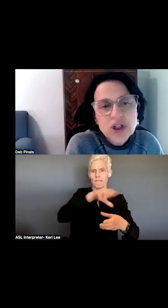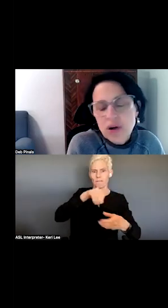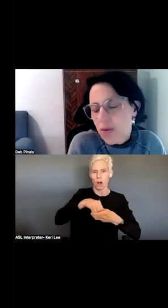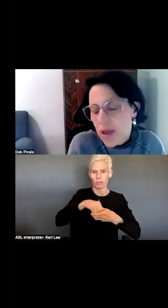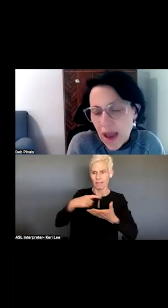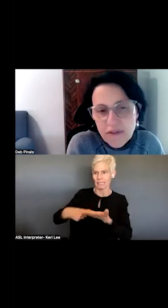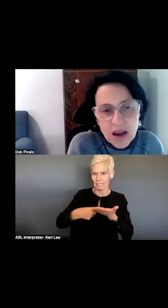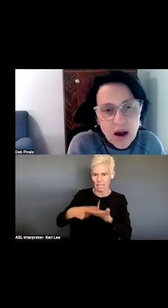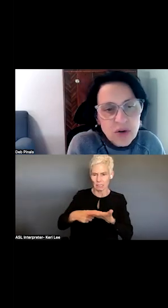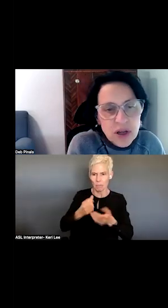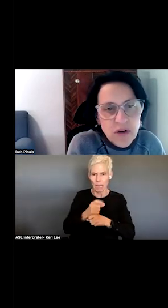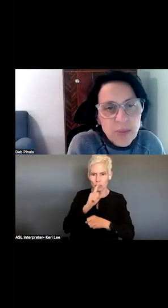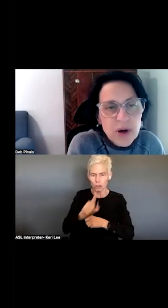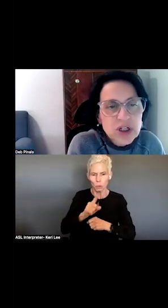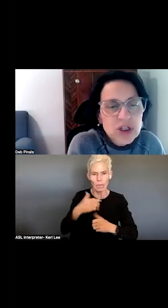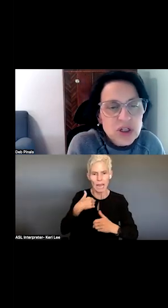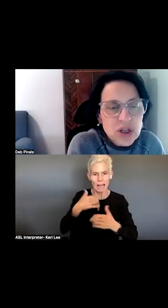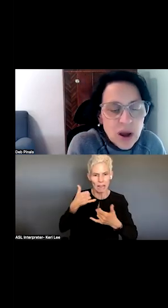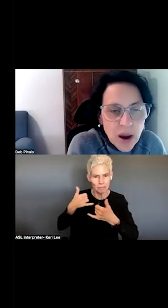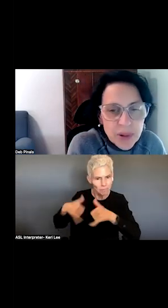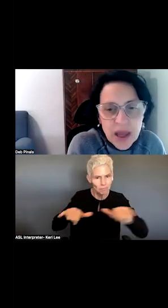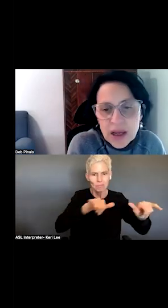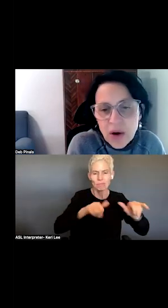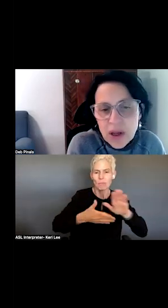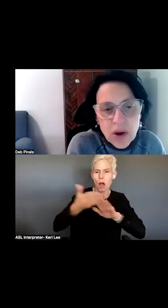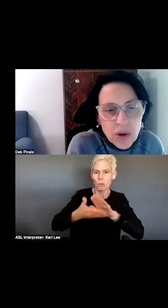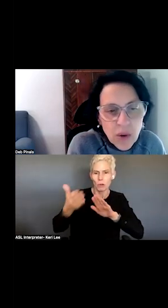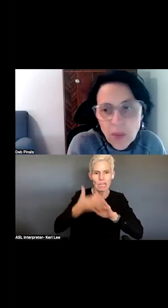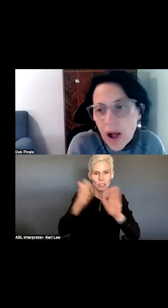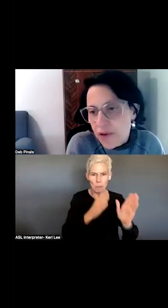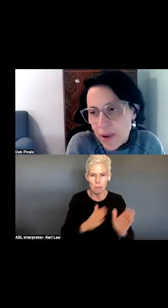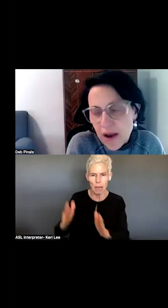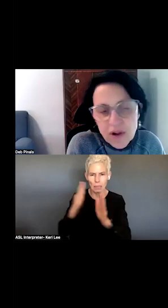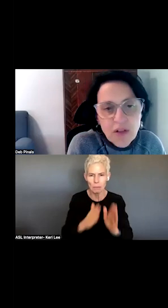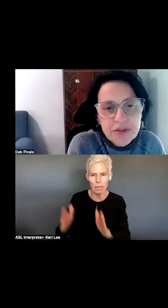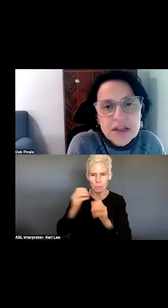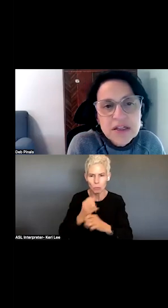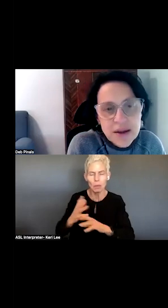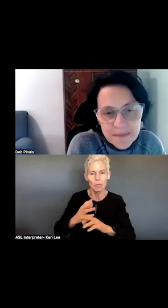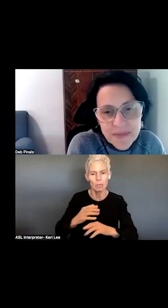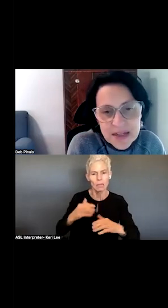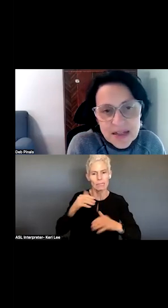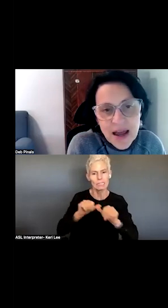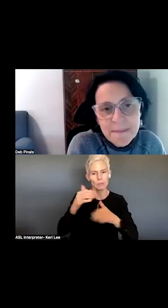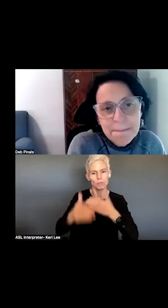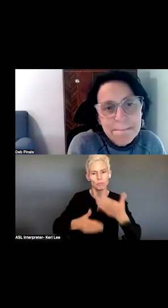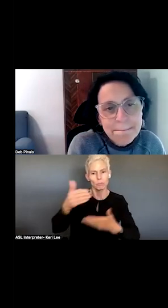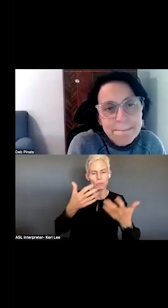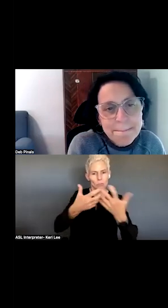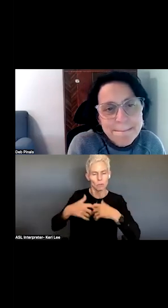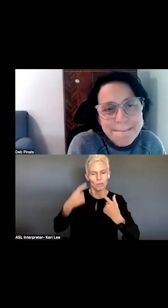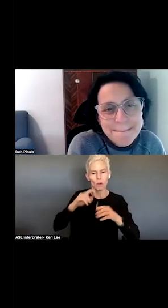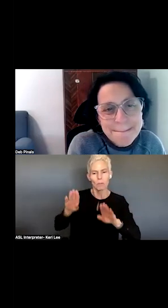make sure that we have that continuity of operations planning going well for the behavioral health needs. Next slide.